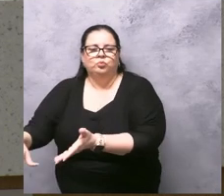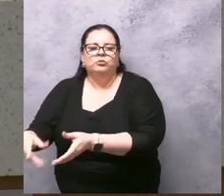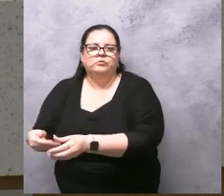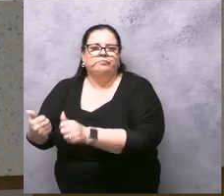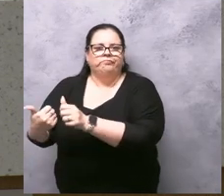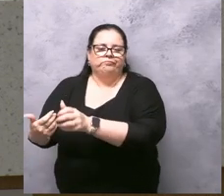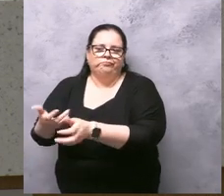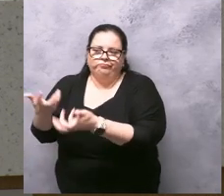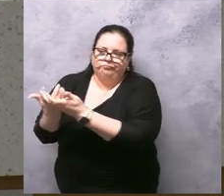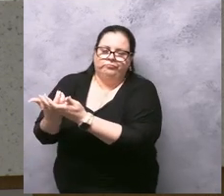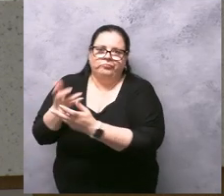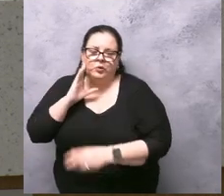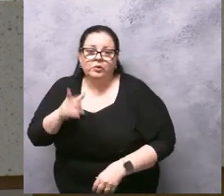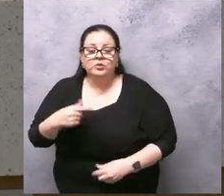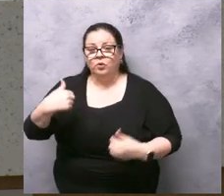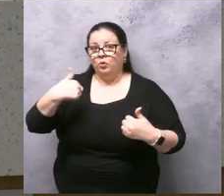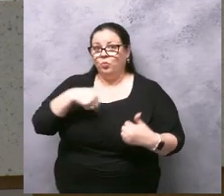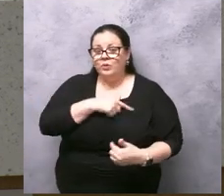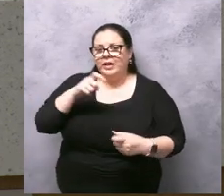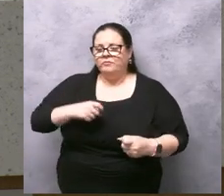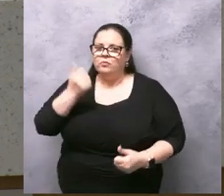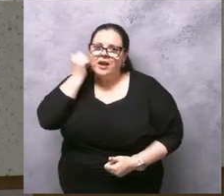Each child is counting on me, on us, to do this.